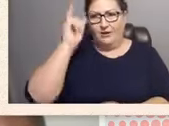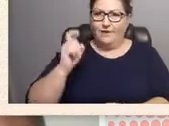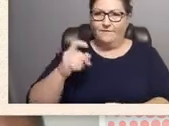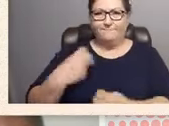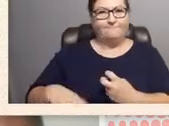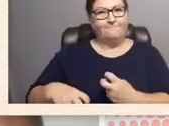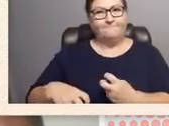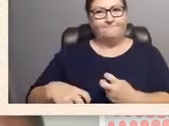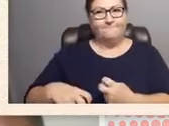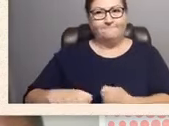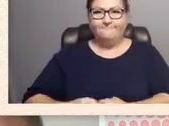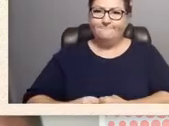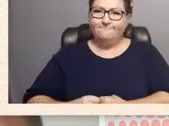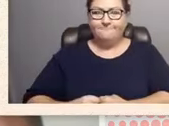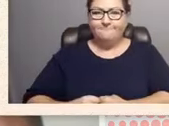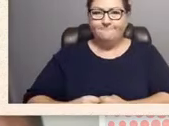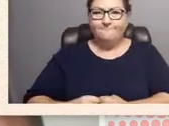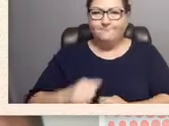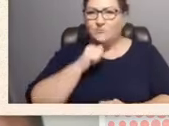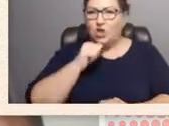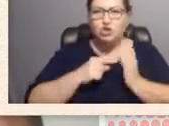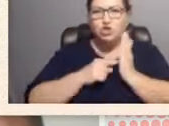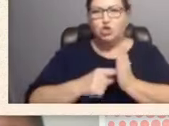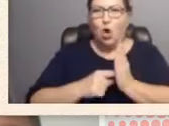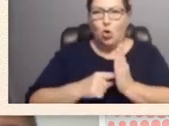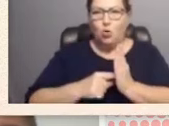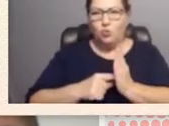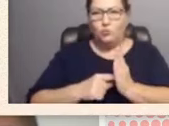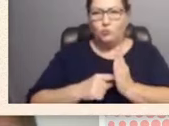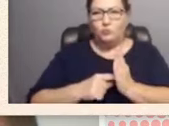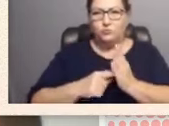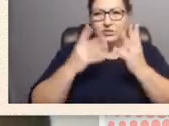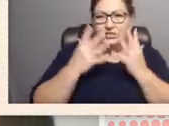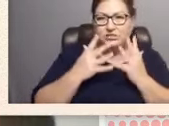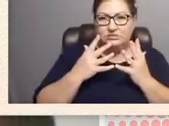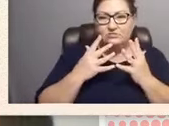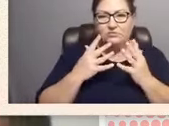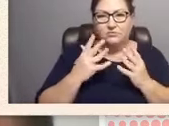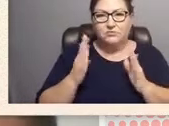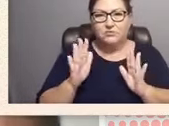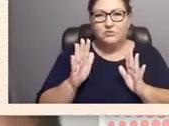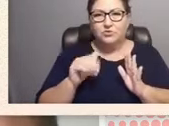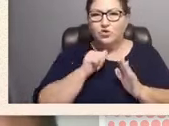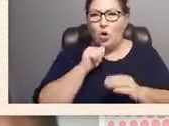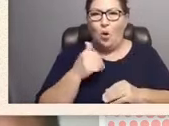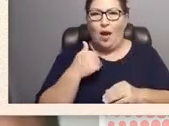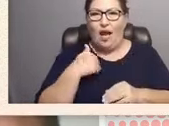to, you know, don't feel like you don't need to have this vulnerability